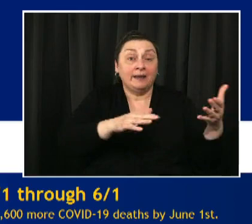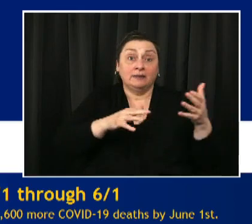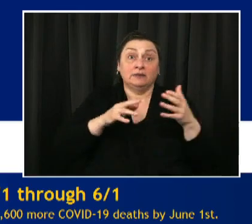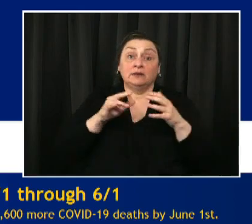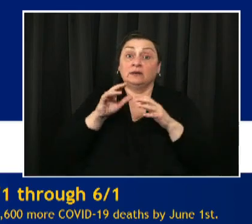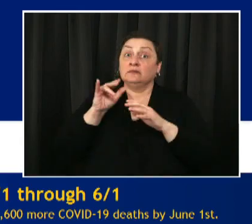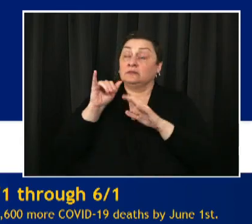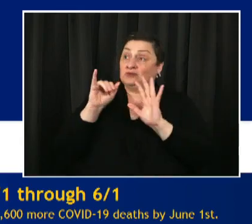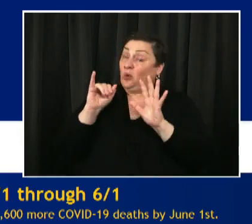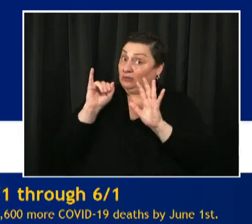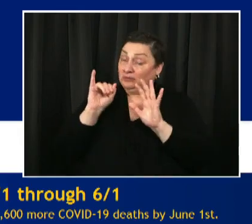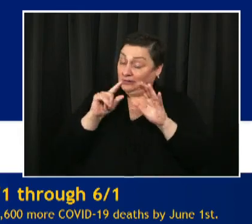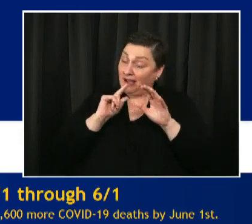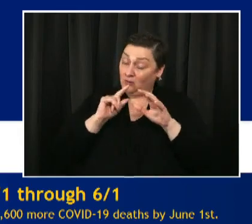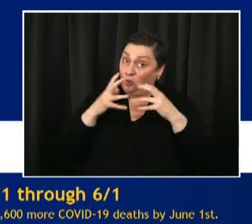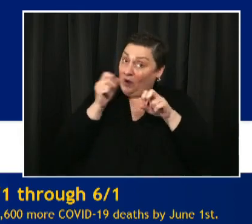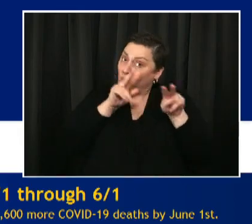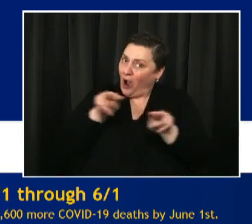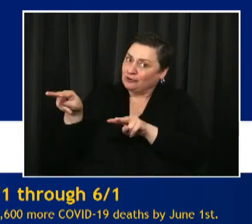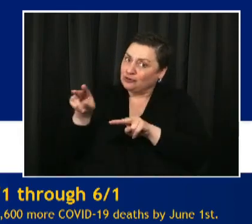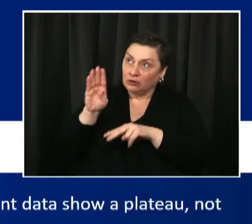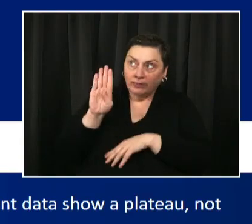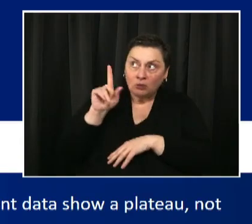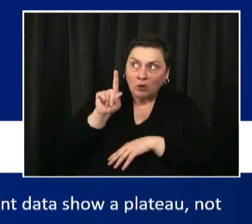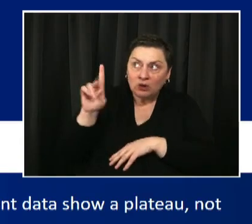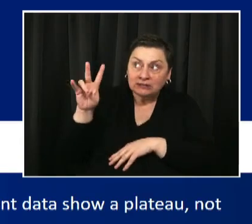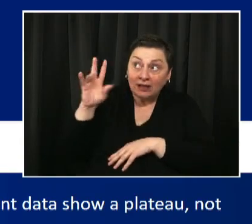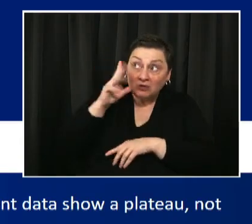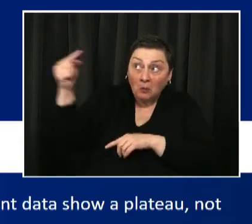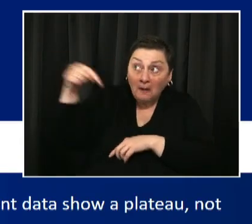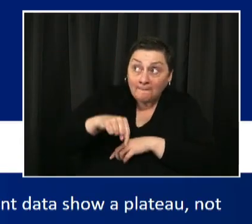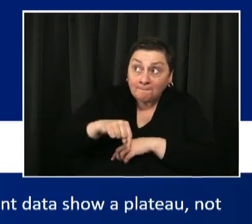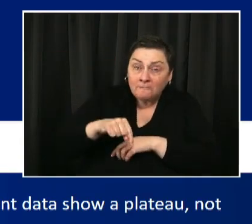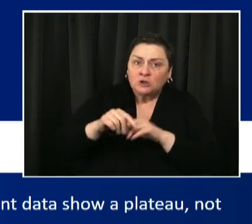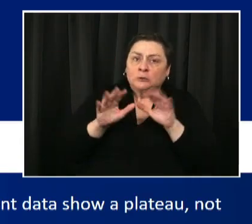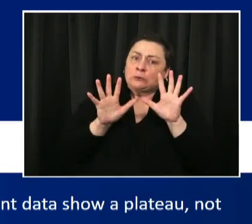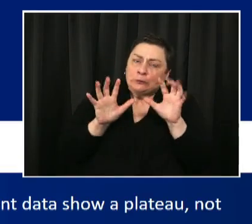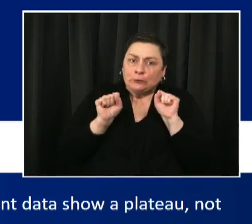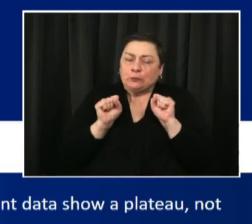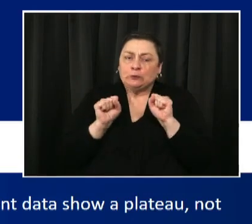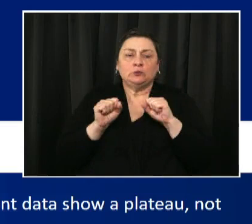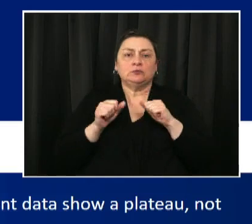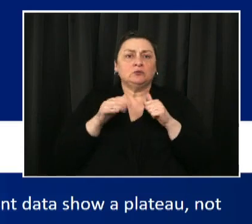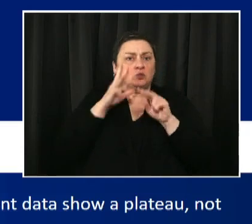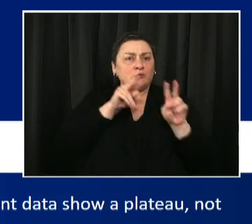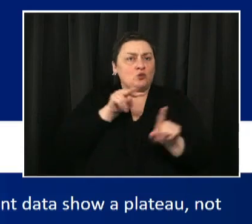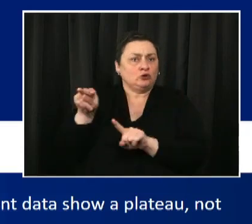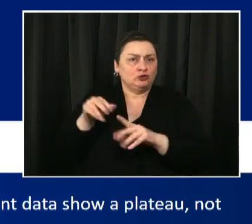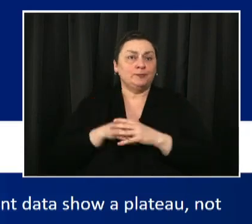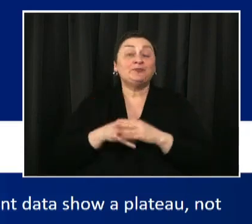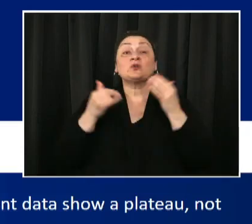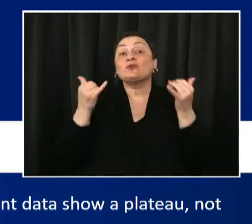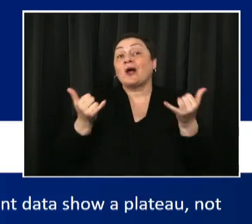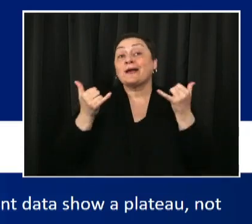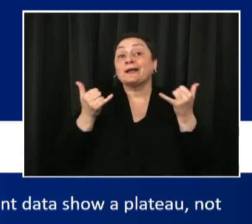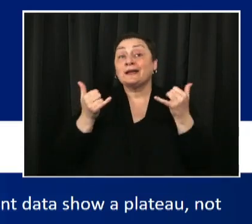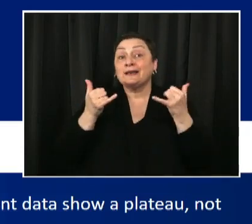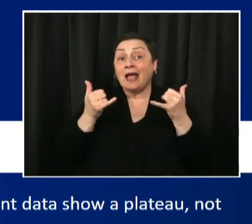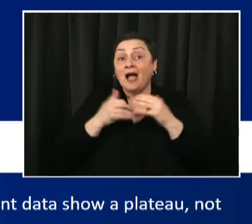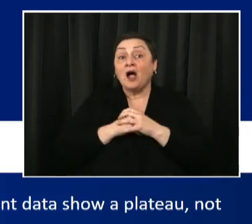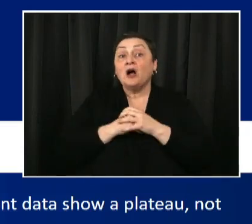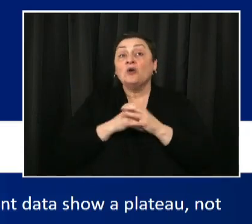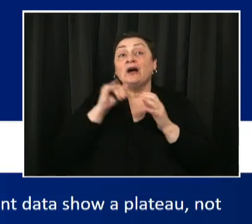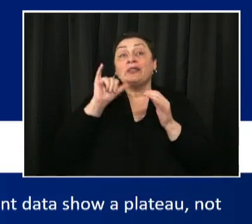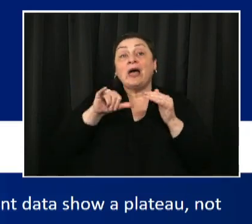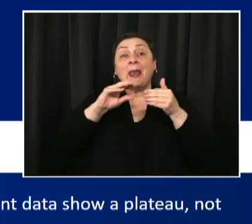and being watched closely. And just to finish up, next, the current picture then, the effective